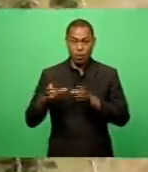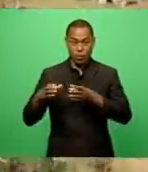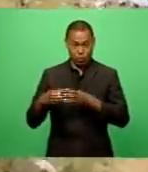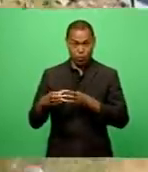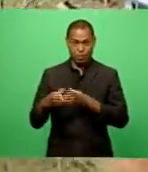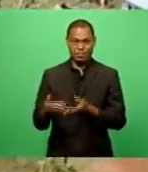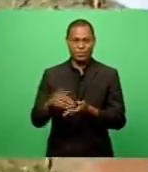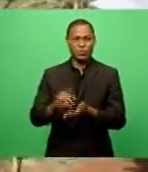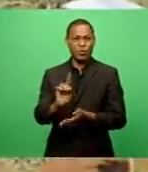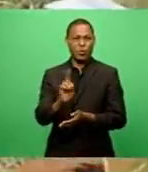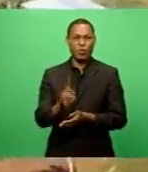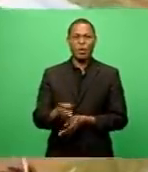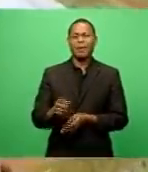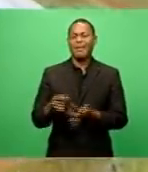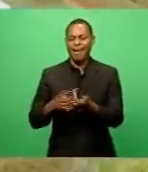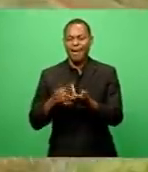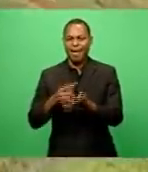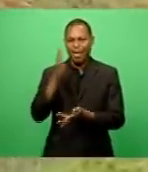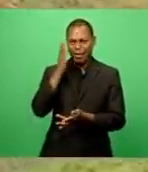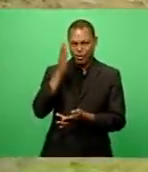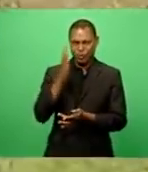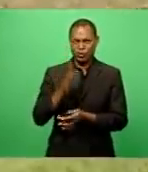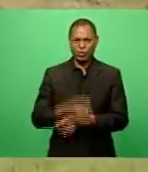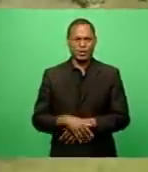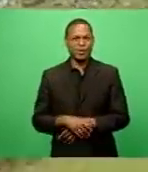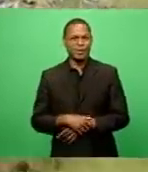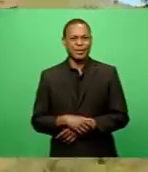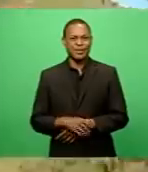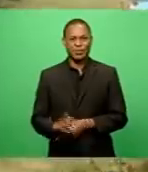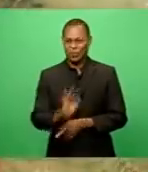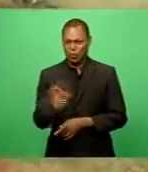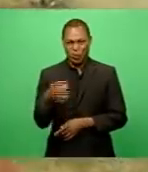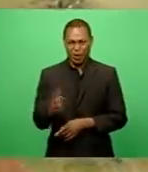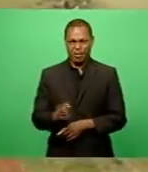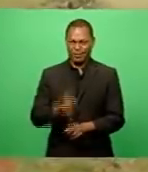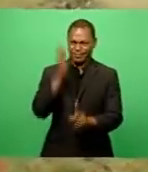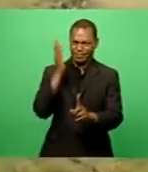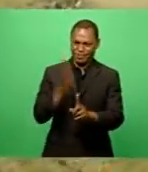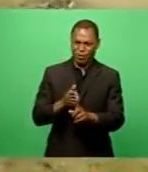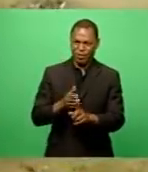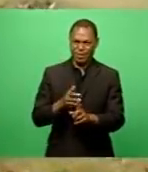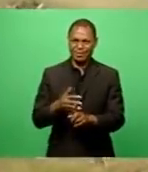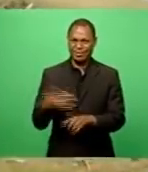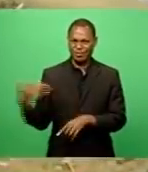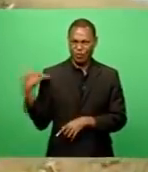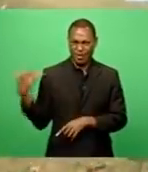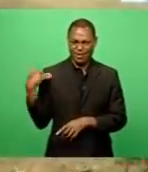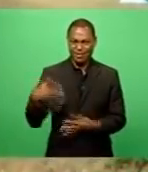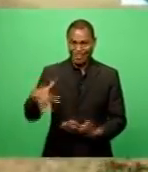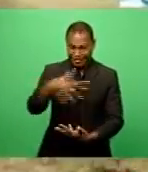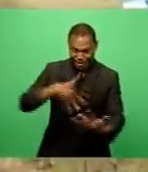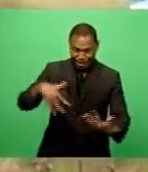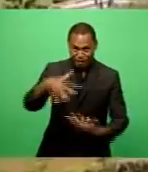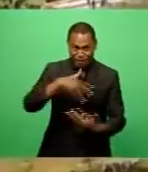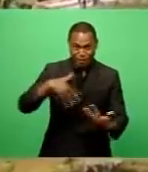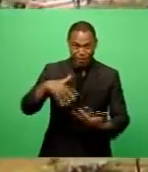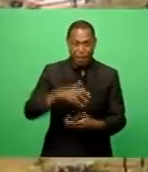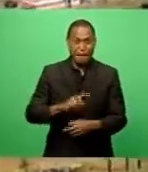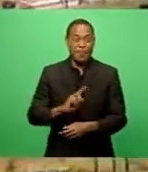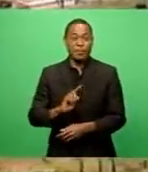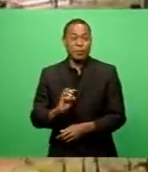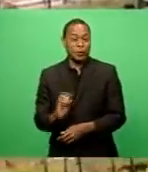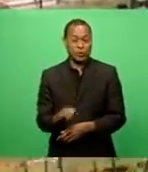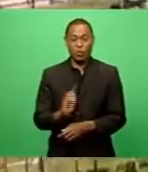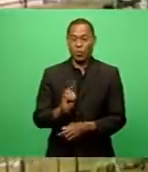looking at other schools around Fiji which weren't necessarily under the direct threat of the cyclone. Meanwhile, the ministry has postponed